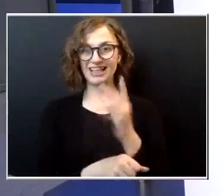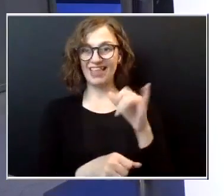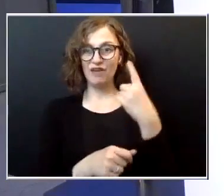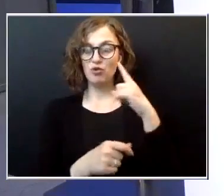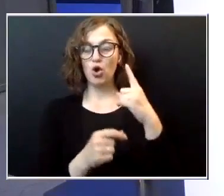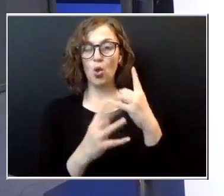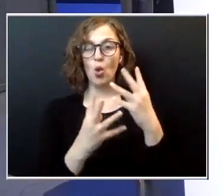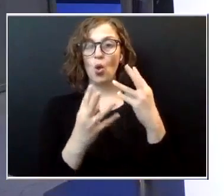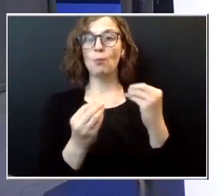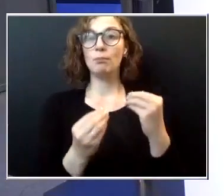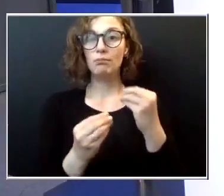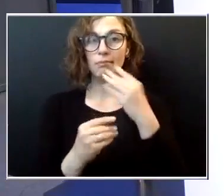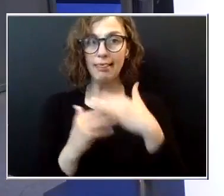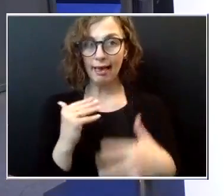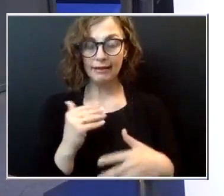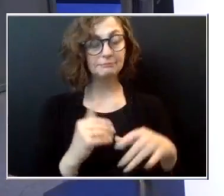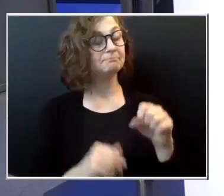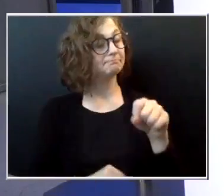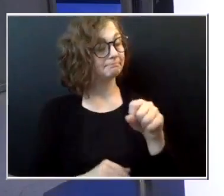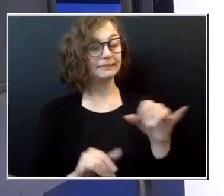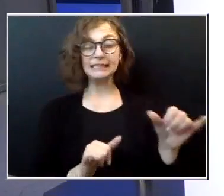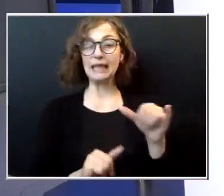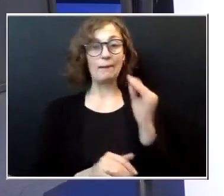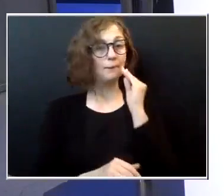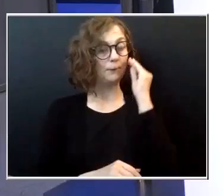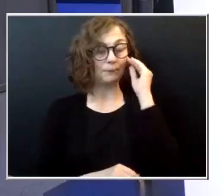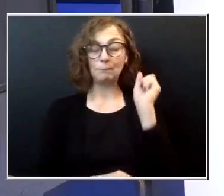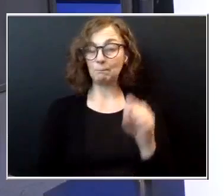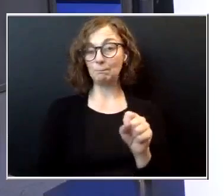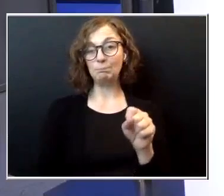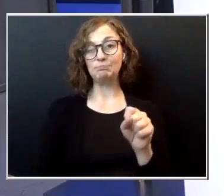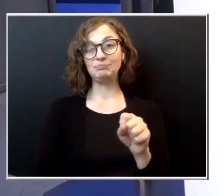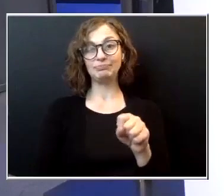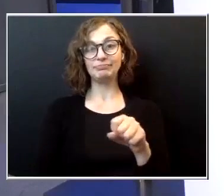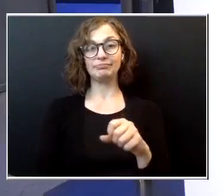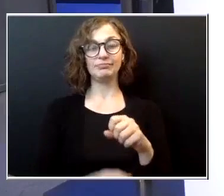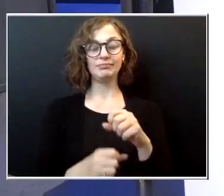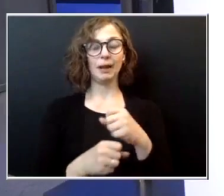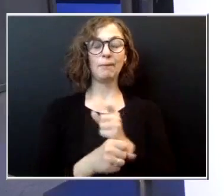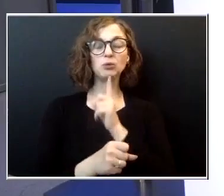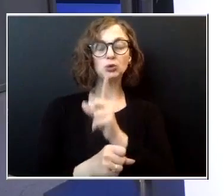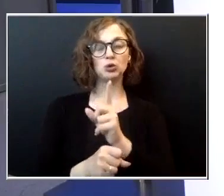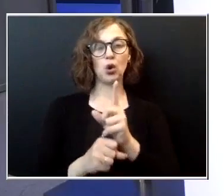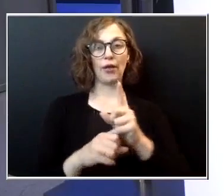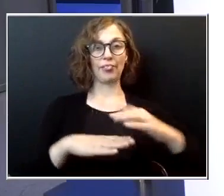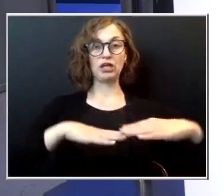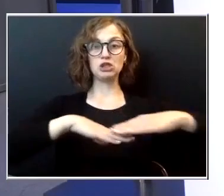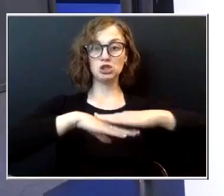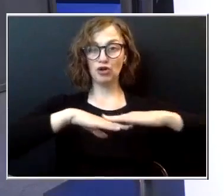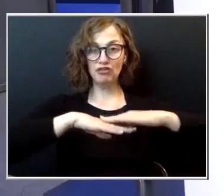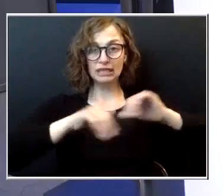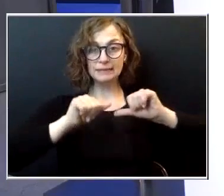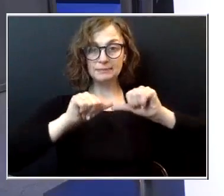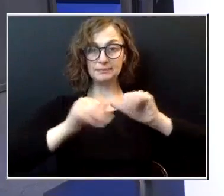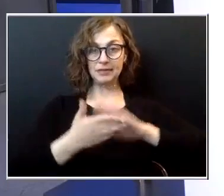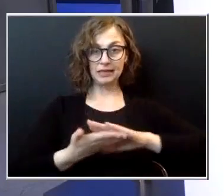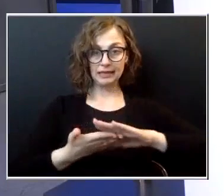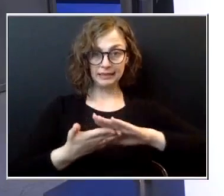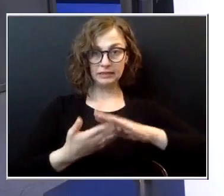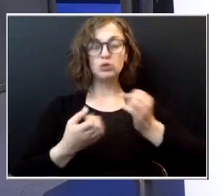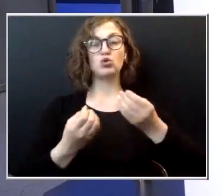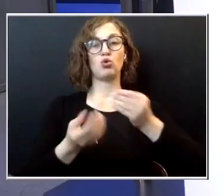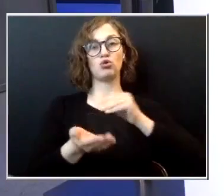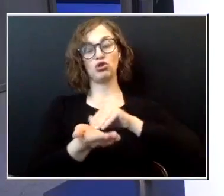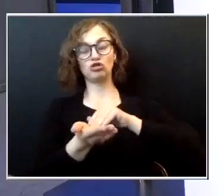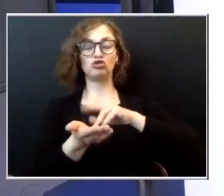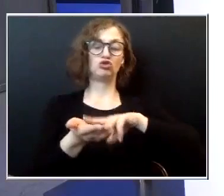blood. You're soaking up stuff, right? Exactly. Keeping the surface clean. Exactly. Exactly. So that the physicians and nurses can do their job. So we know it's a rarity,